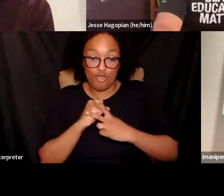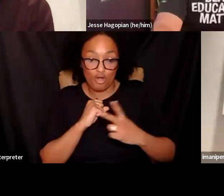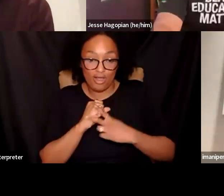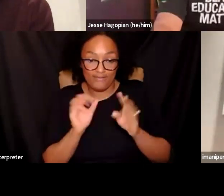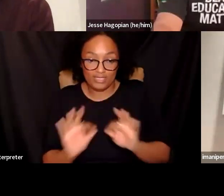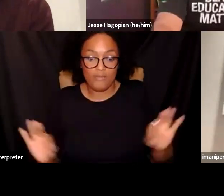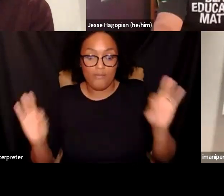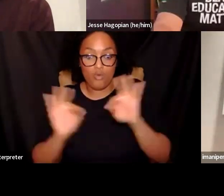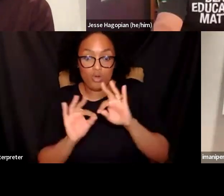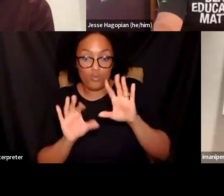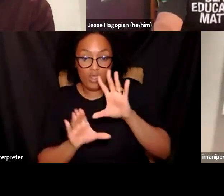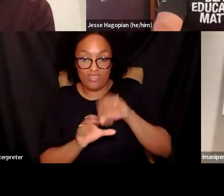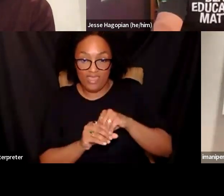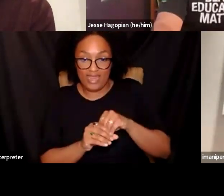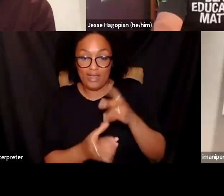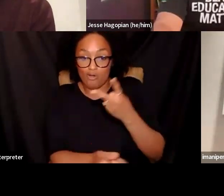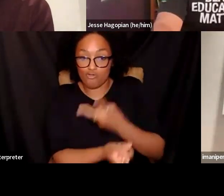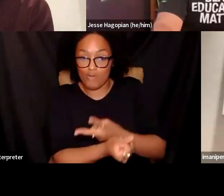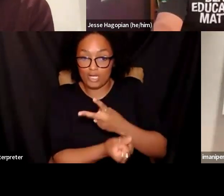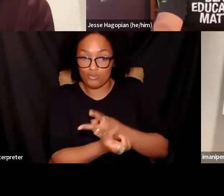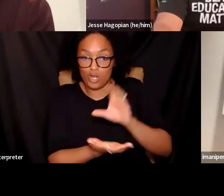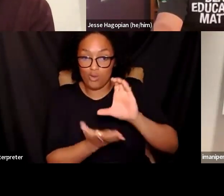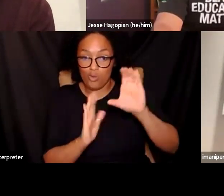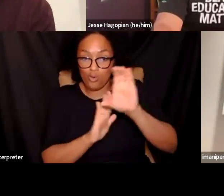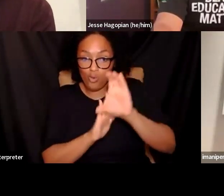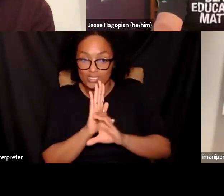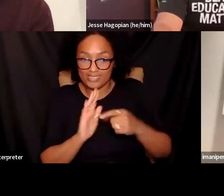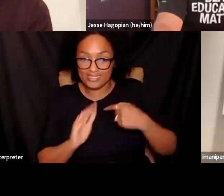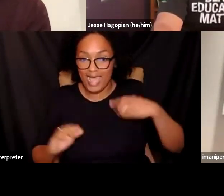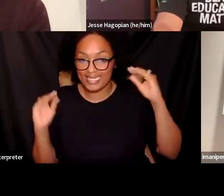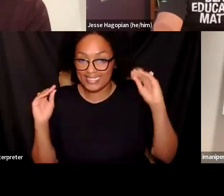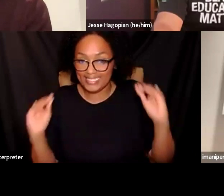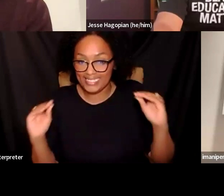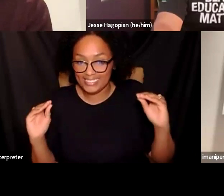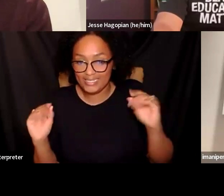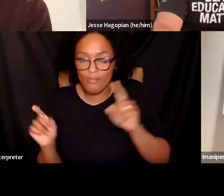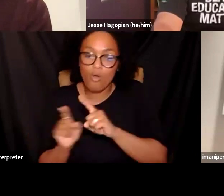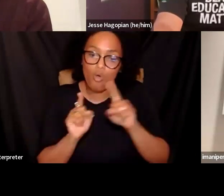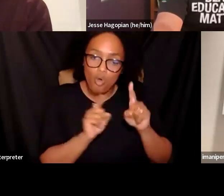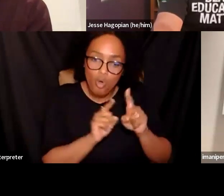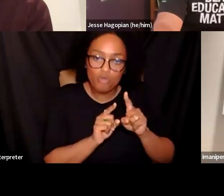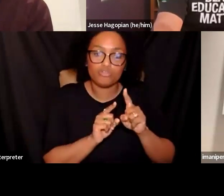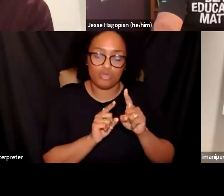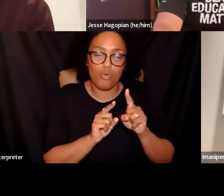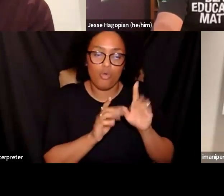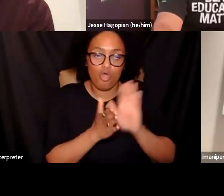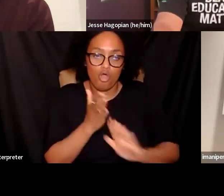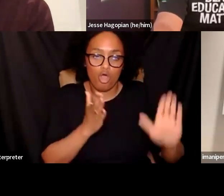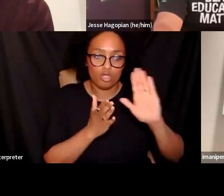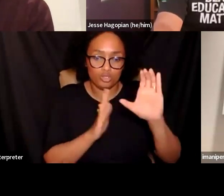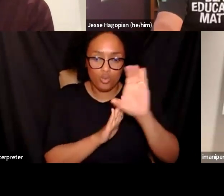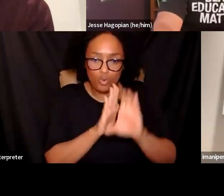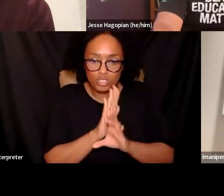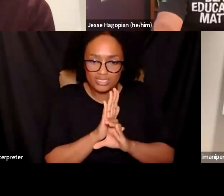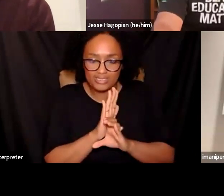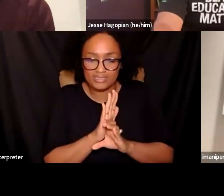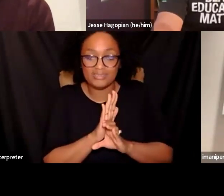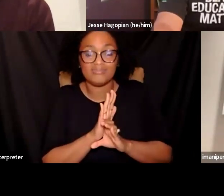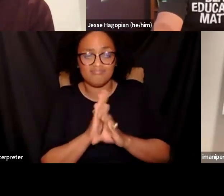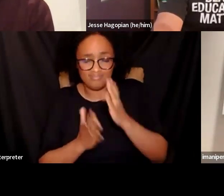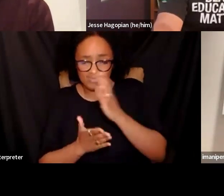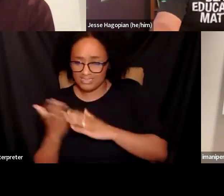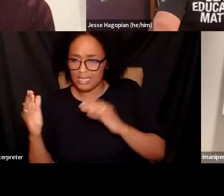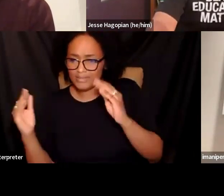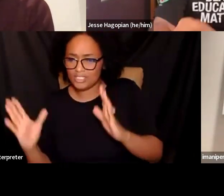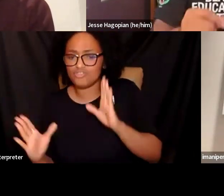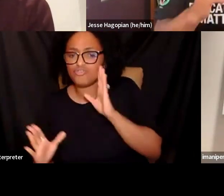graduate courses that I teach and in college courses, but we knew that there would be some educators who would want to introduce students to some of these primary sources